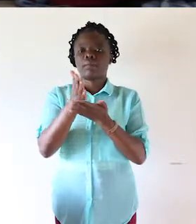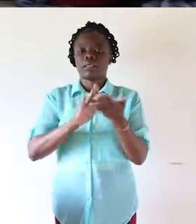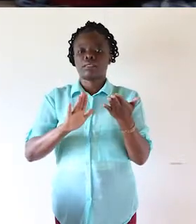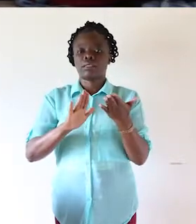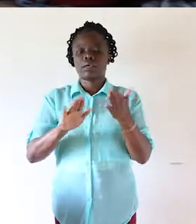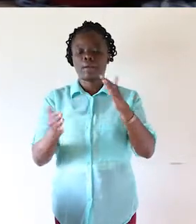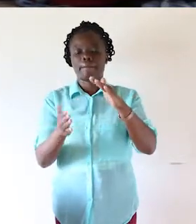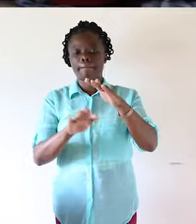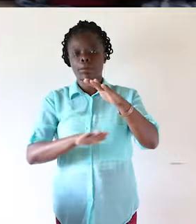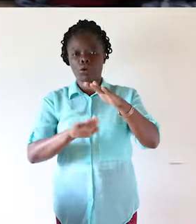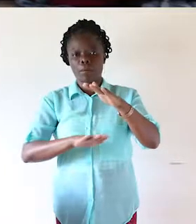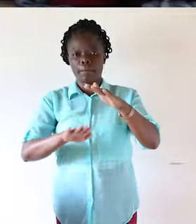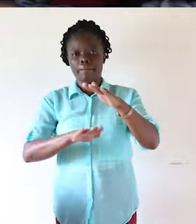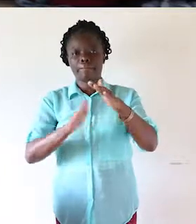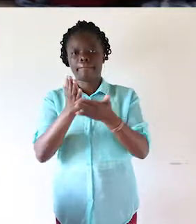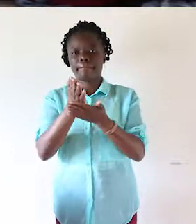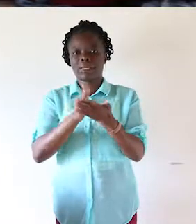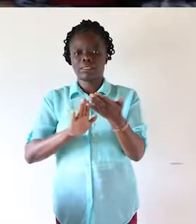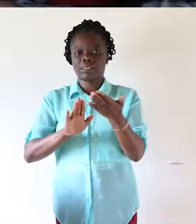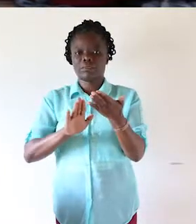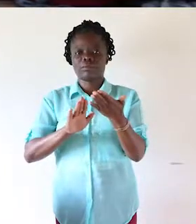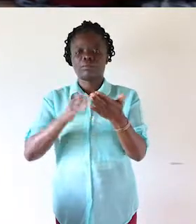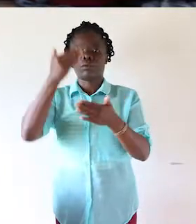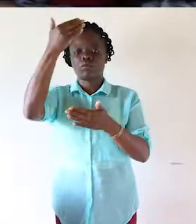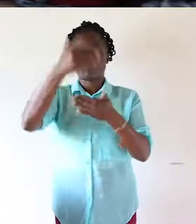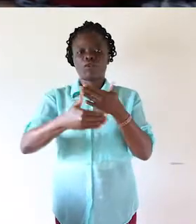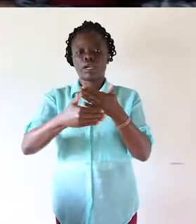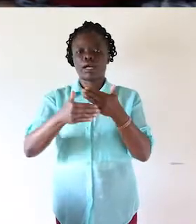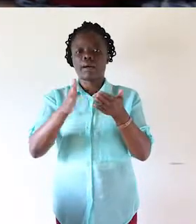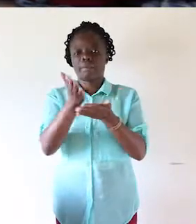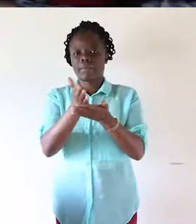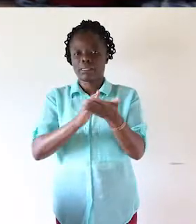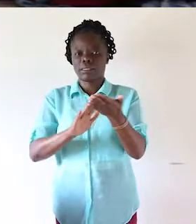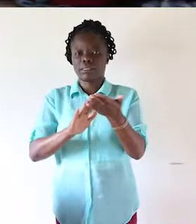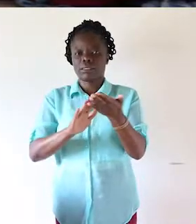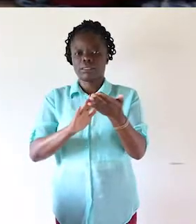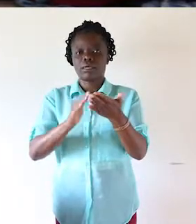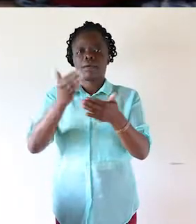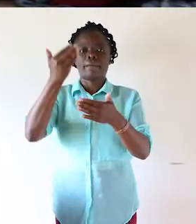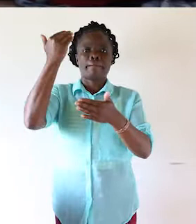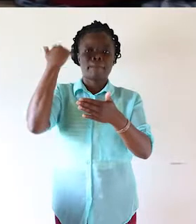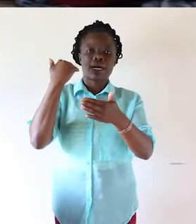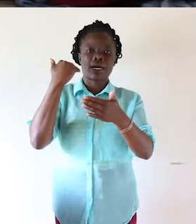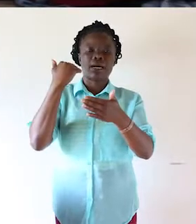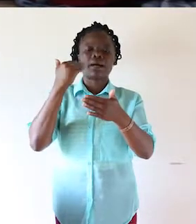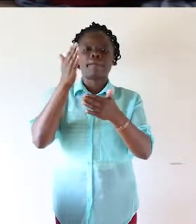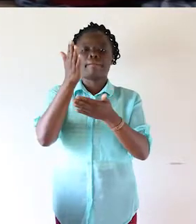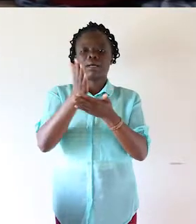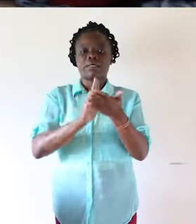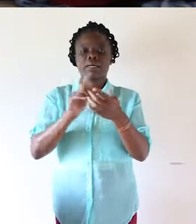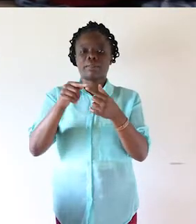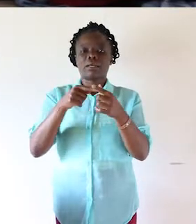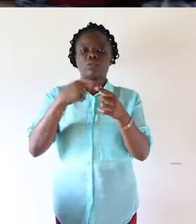parts: bottom part, front part, back part,